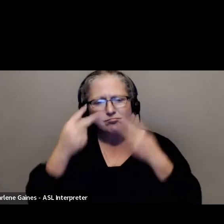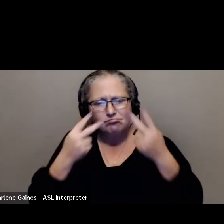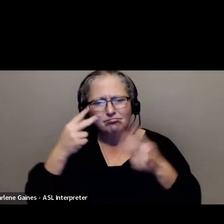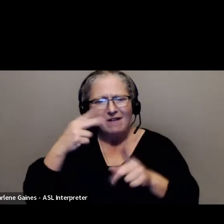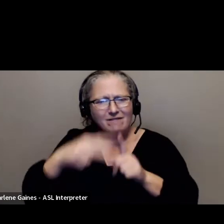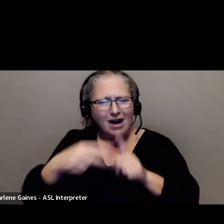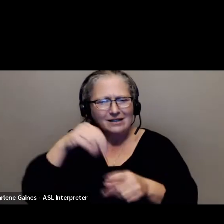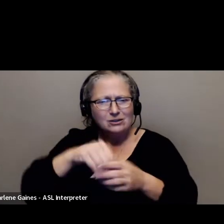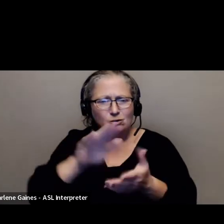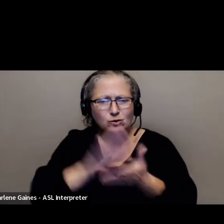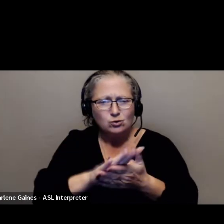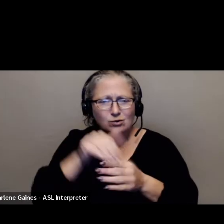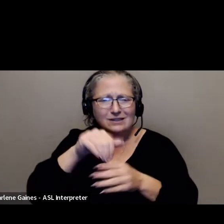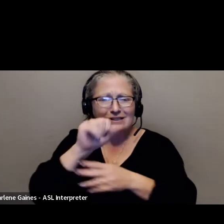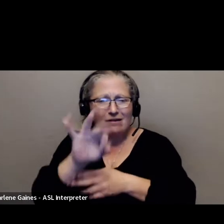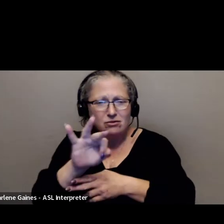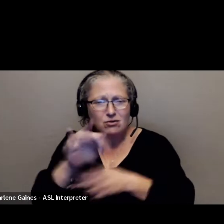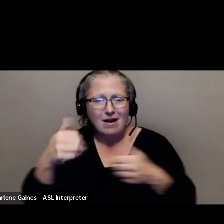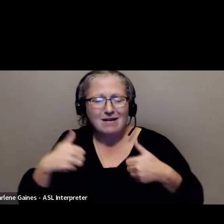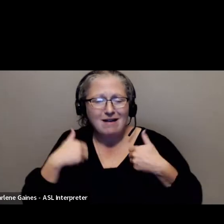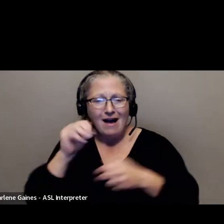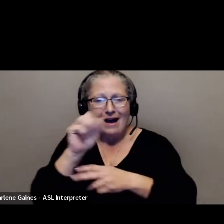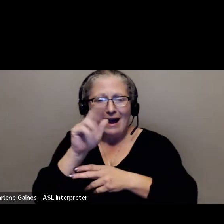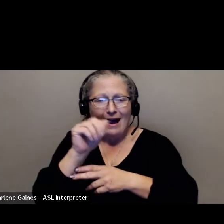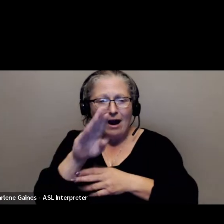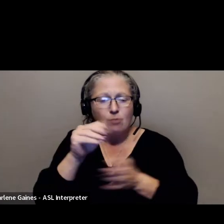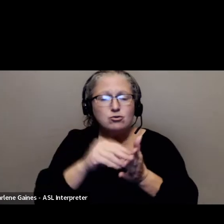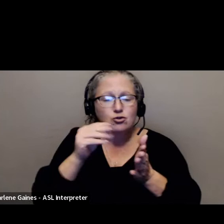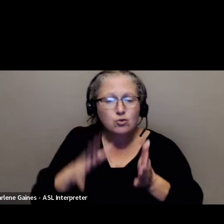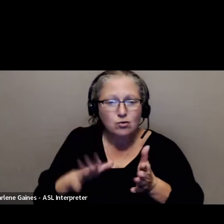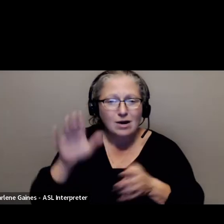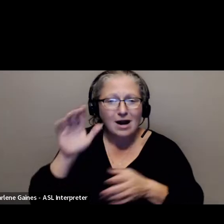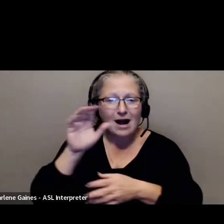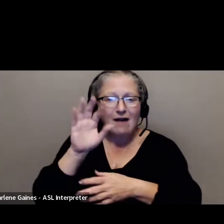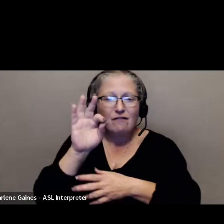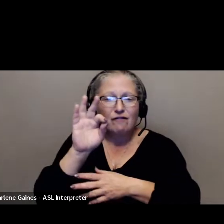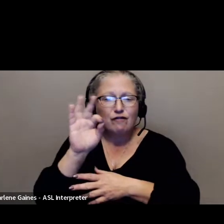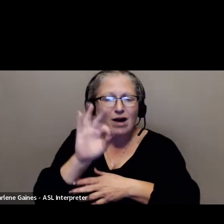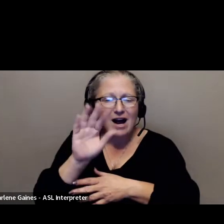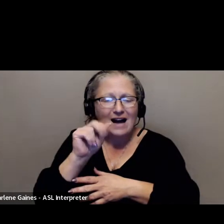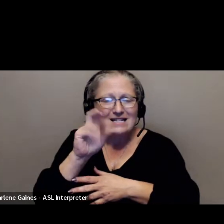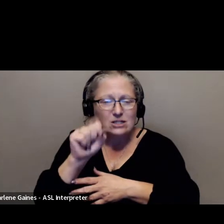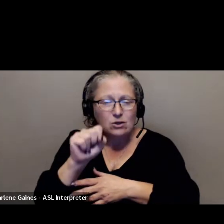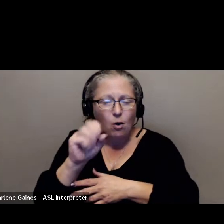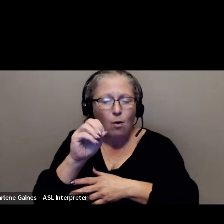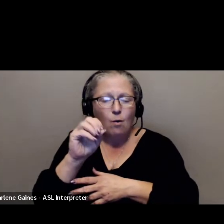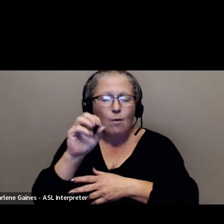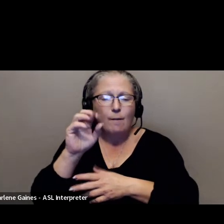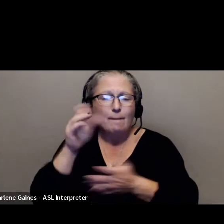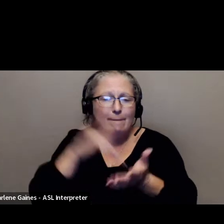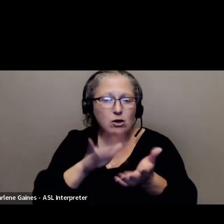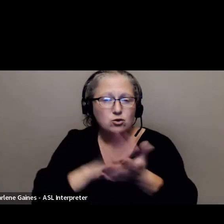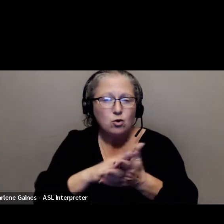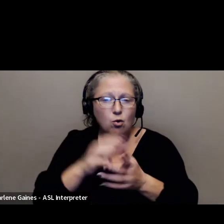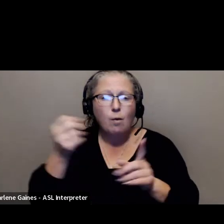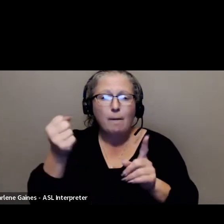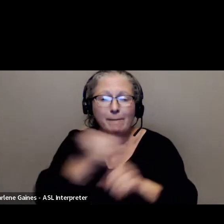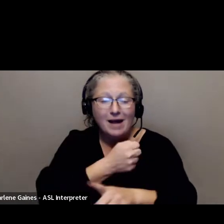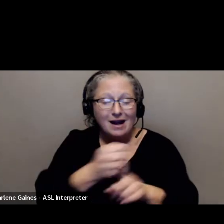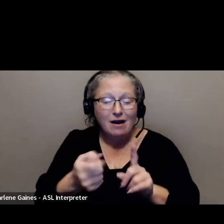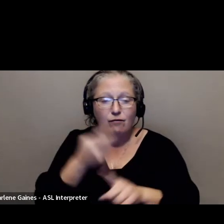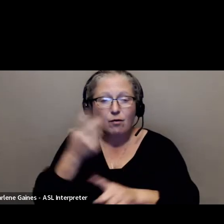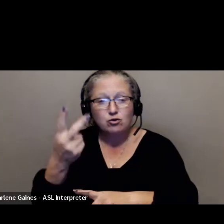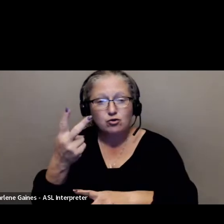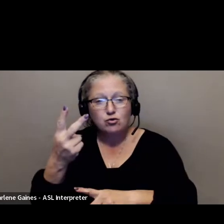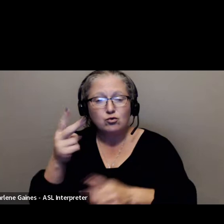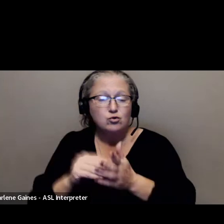violence in schools in San Francisco, where a young Arab student at Francisco Middle School was assaulted and beat up by two